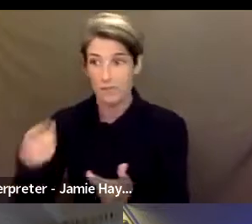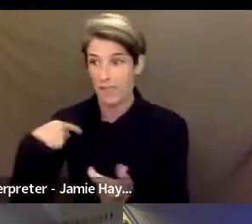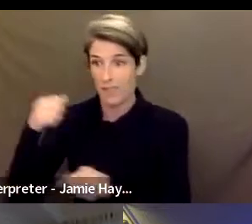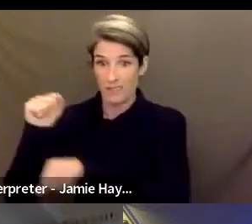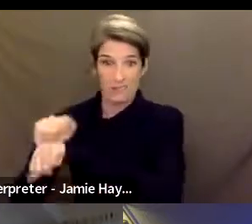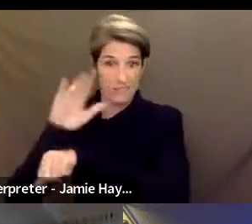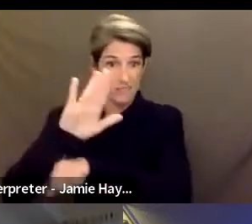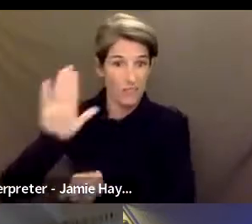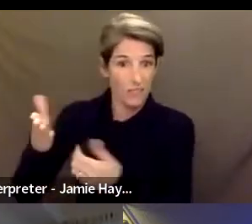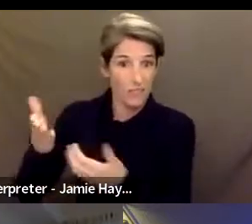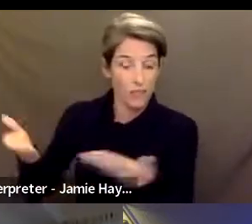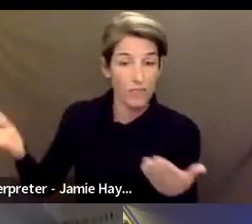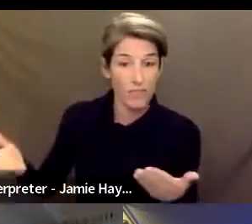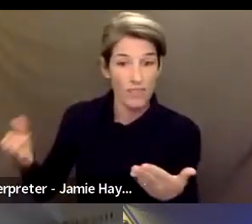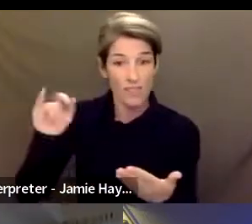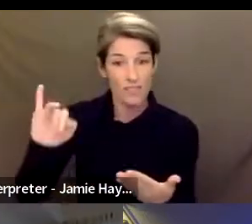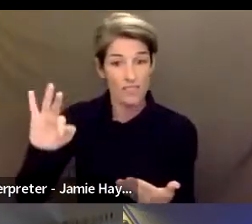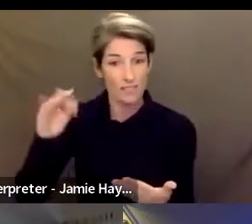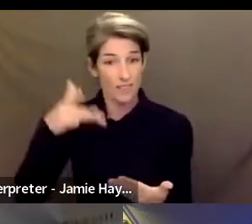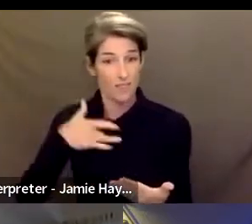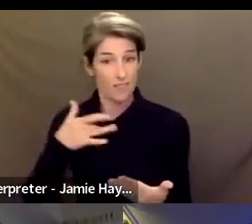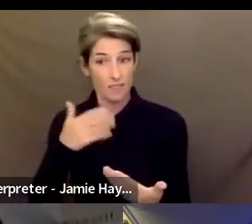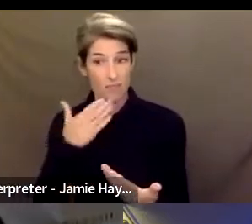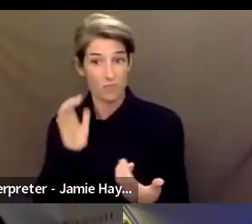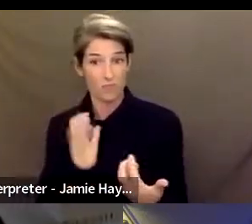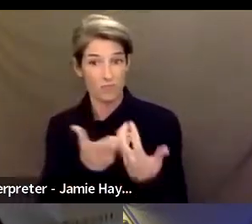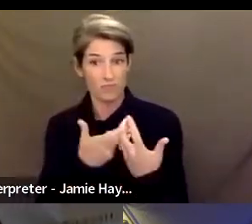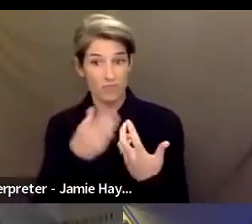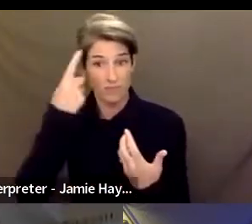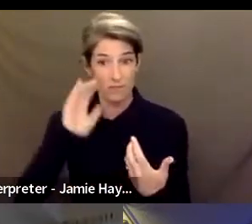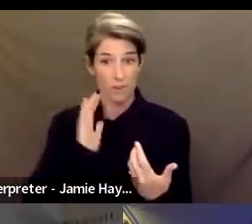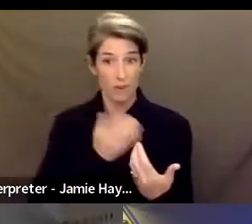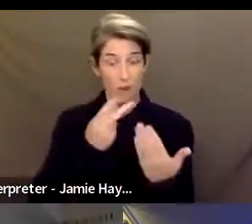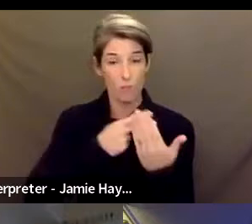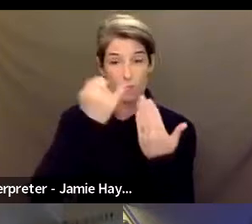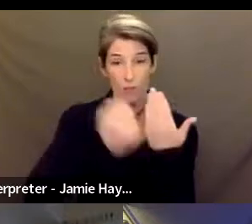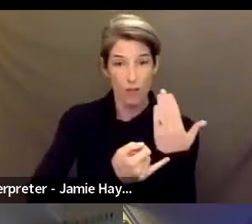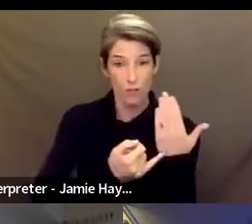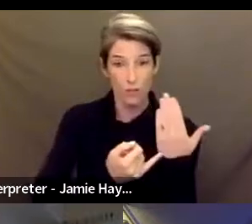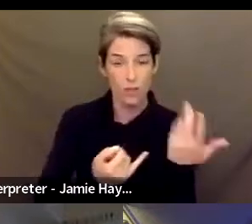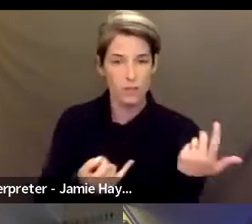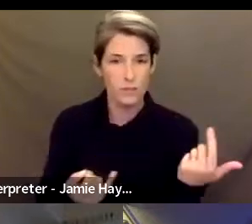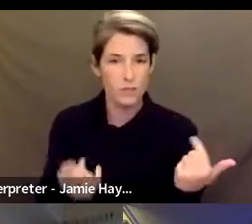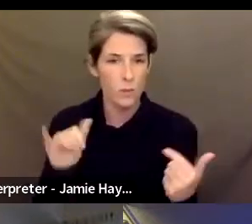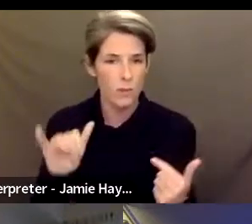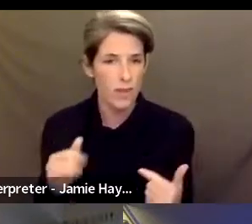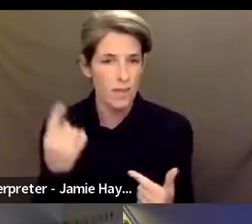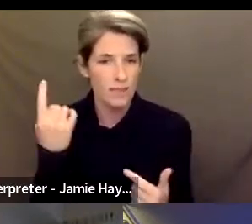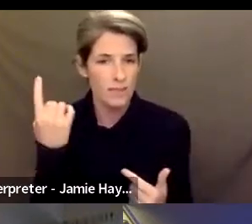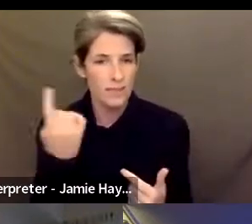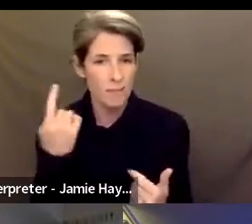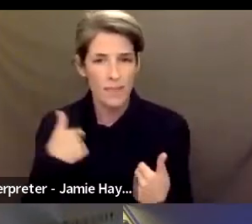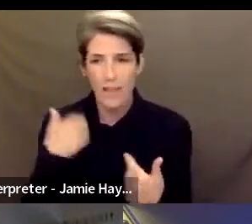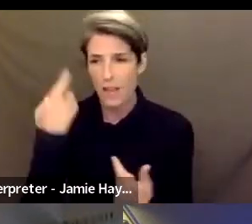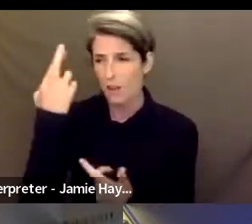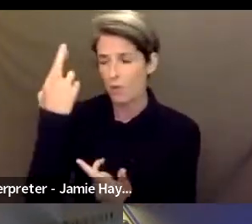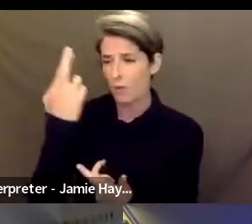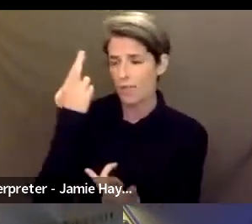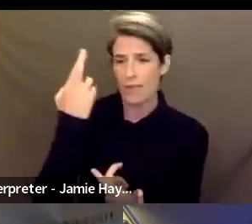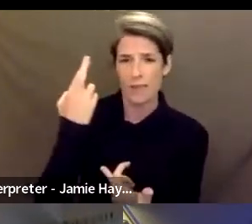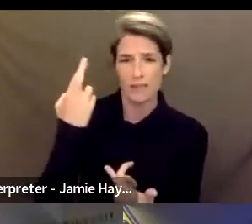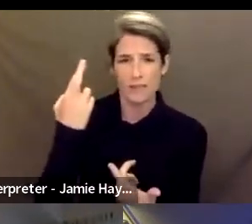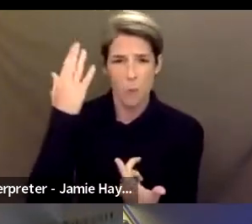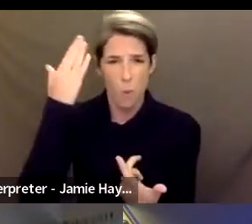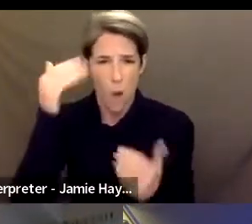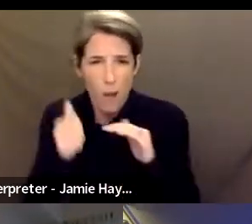project. Because there's no reason, and that's something that I learned starting to work with Harry. It's like there's no reason to hide